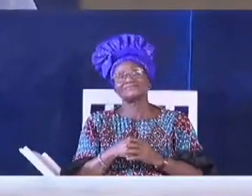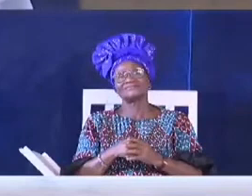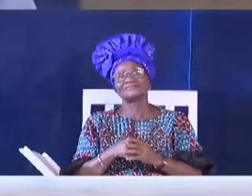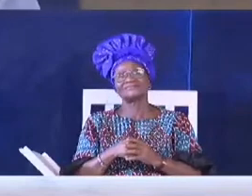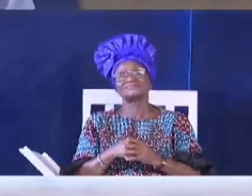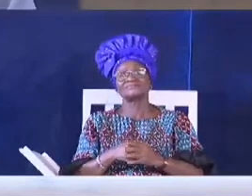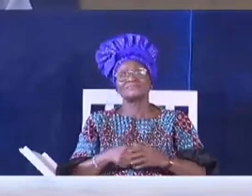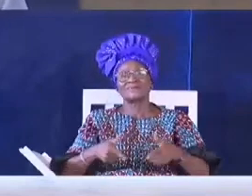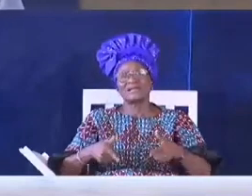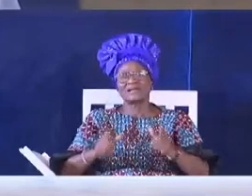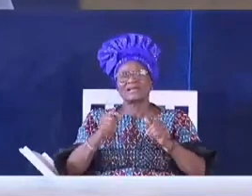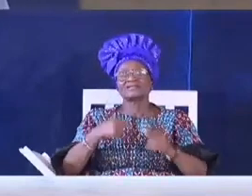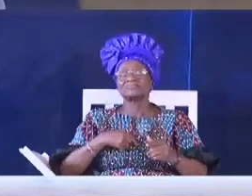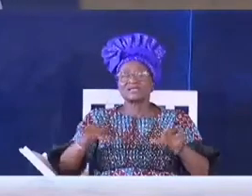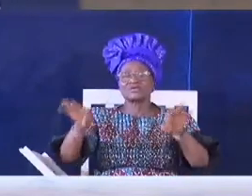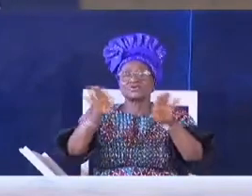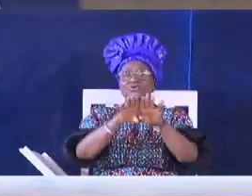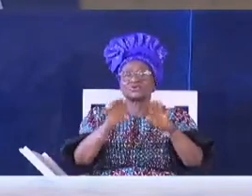Now let me close with this.